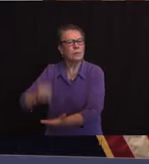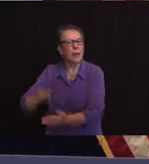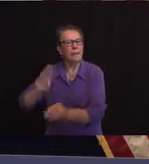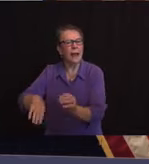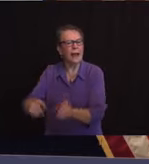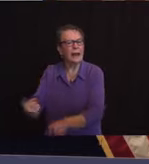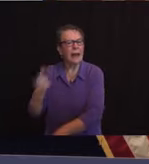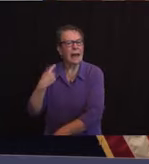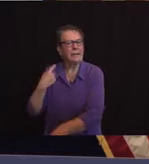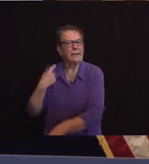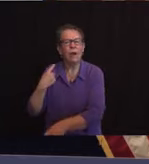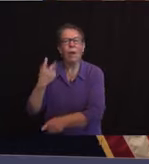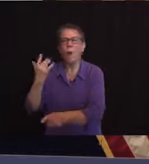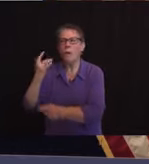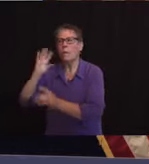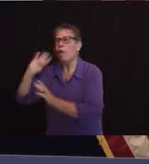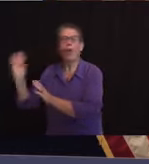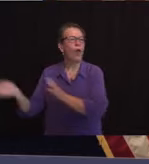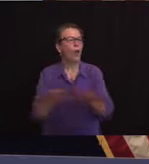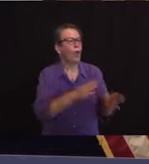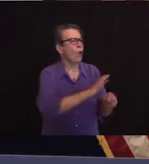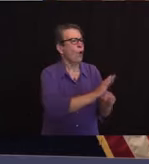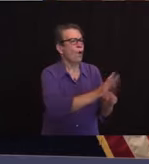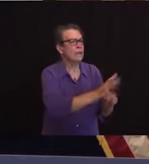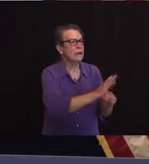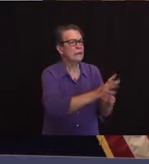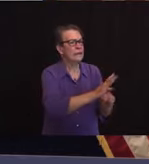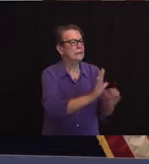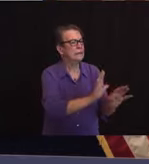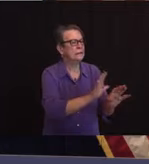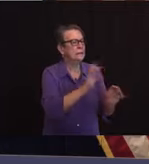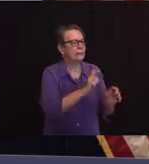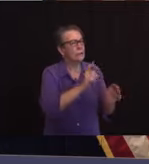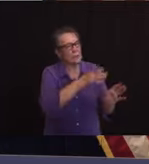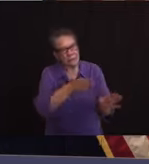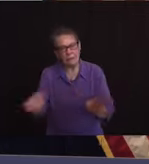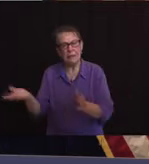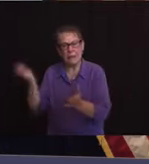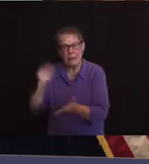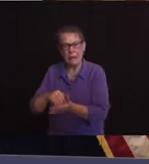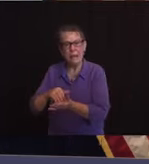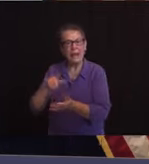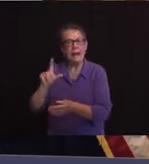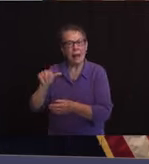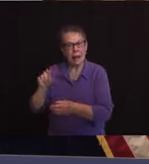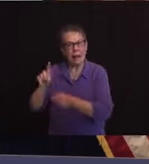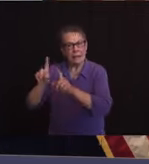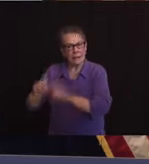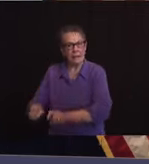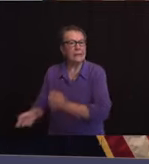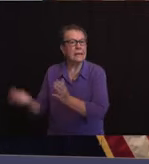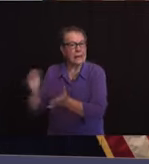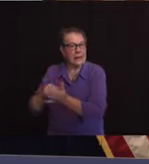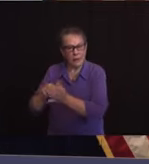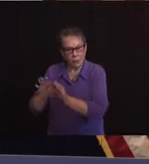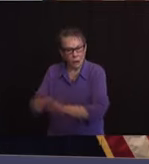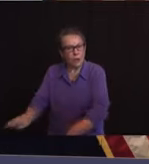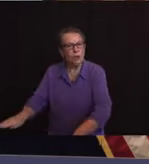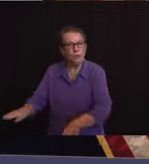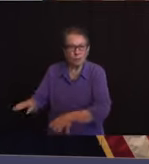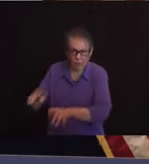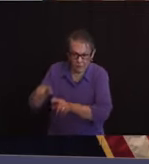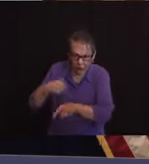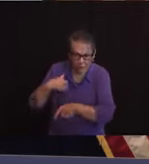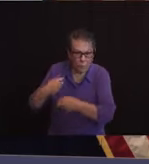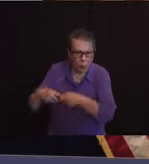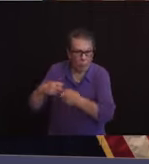daycare centers. In addition to delayed well child visits, children spent significantly